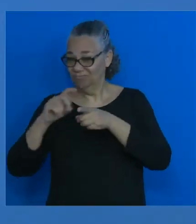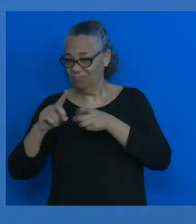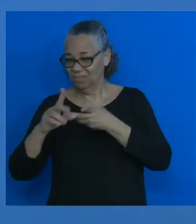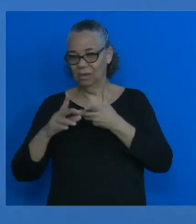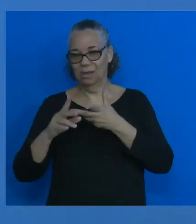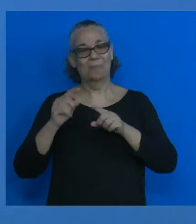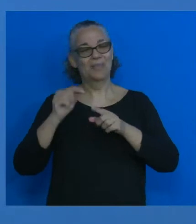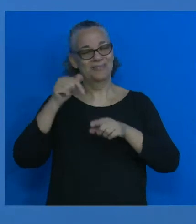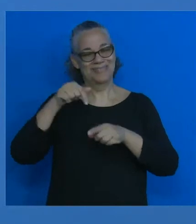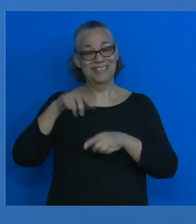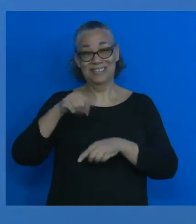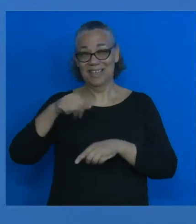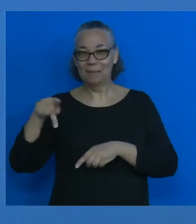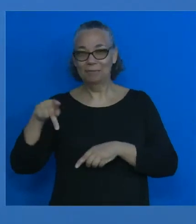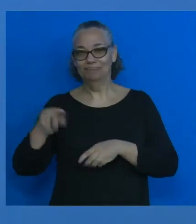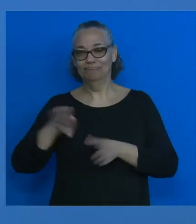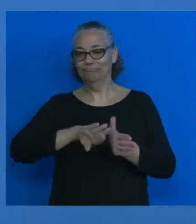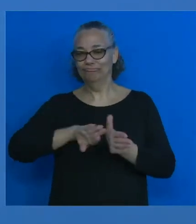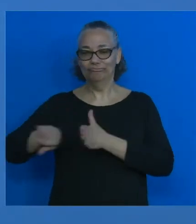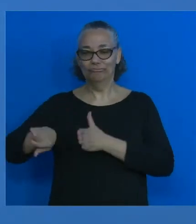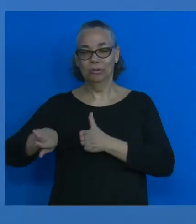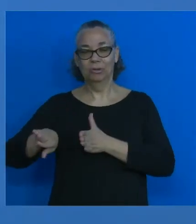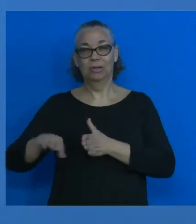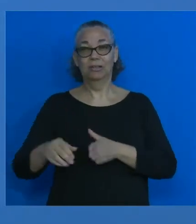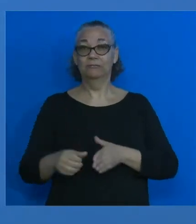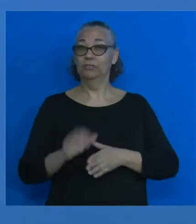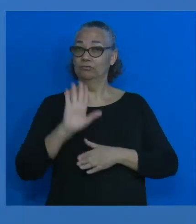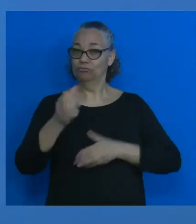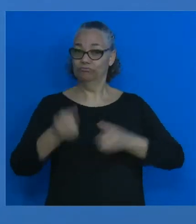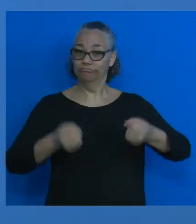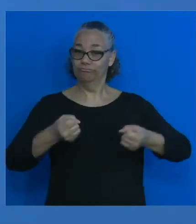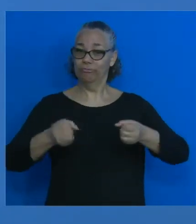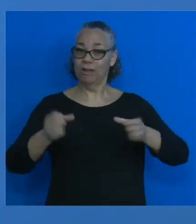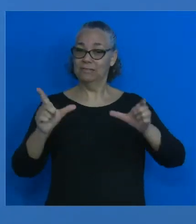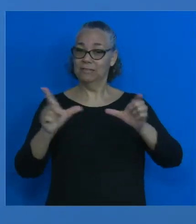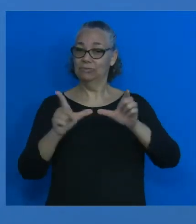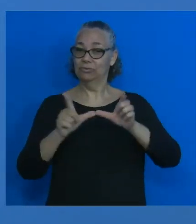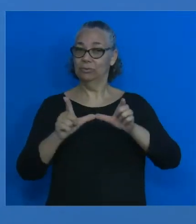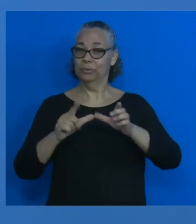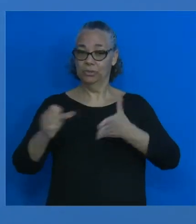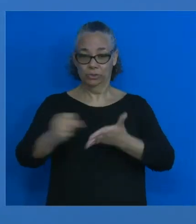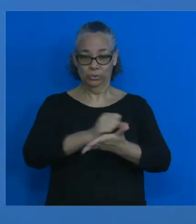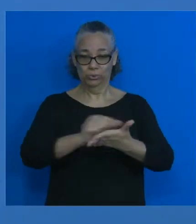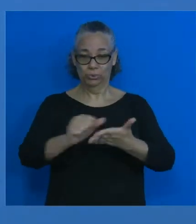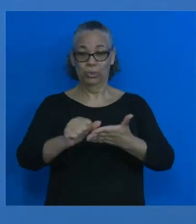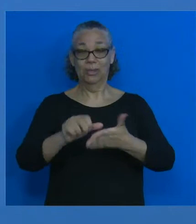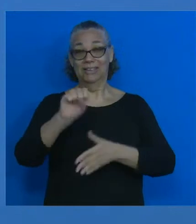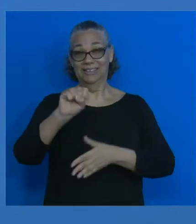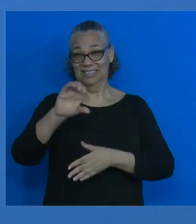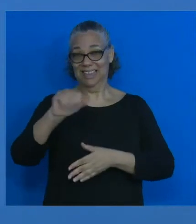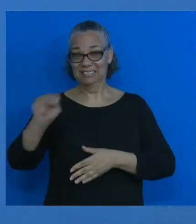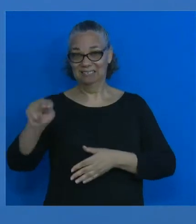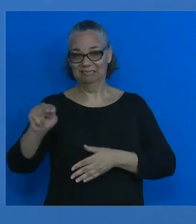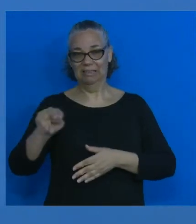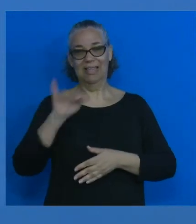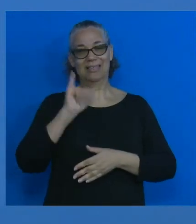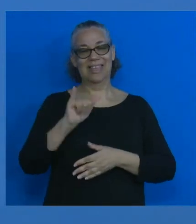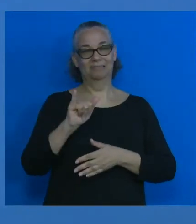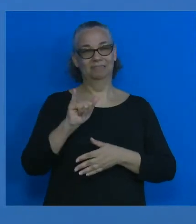skip that, for a driver's license to be scanned, for that information to not be kept with